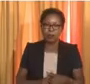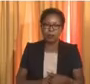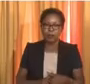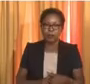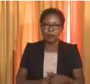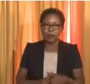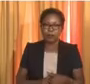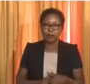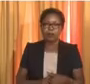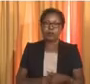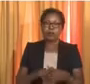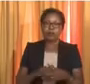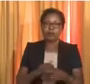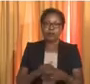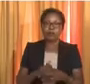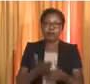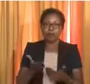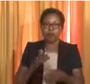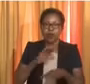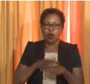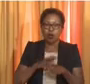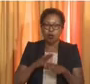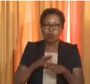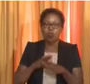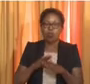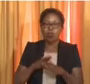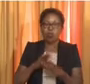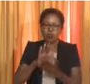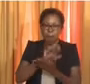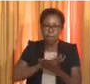on the application of the basic structure.